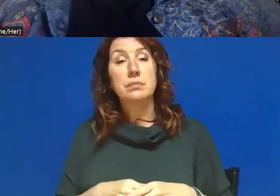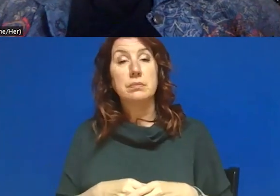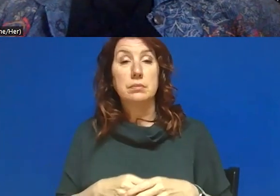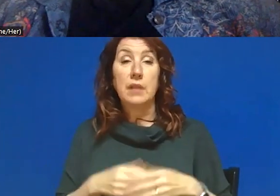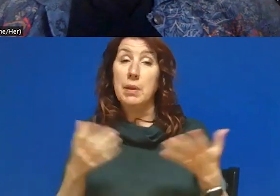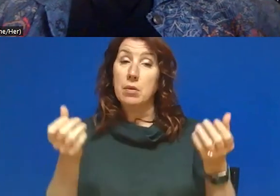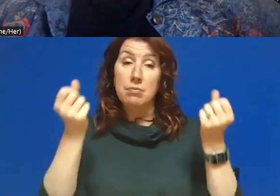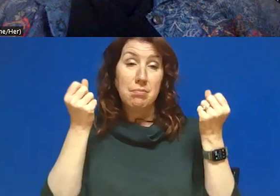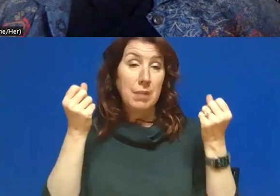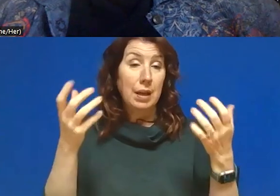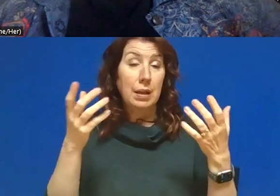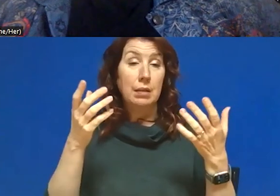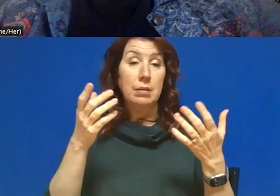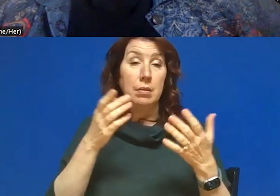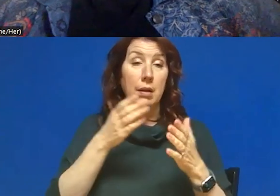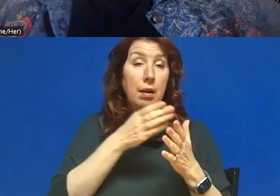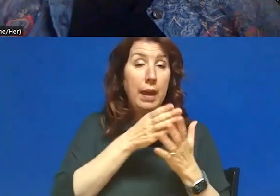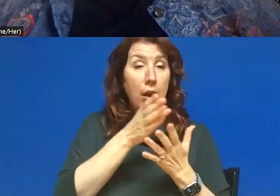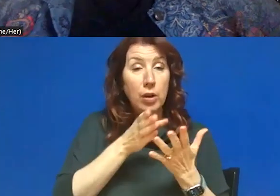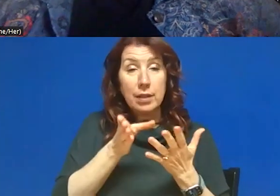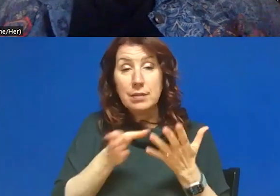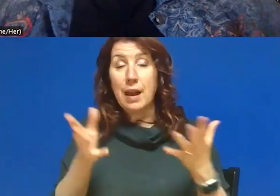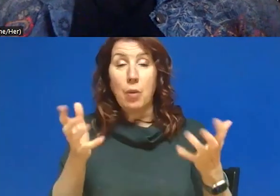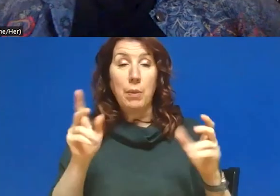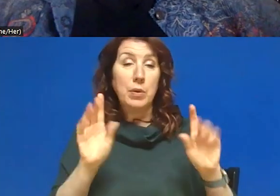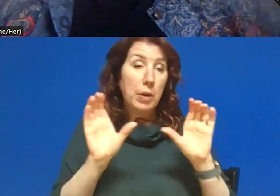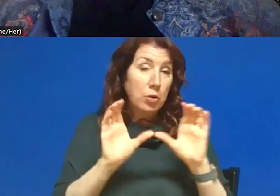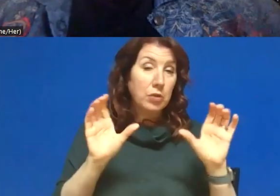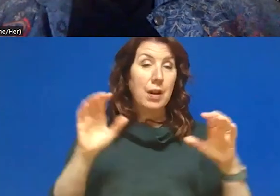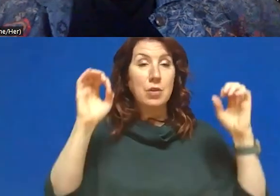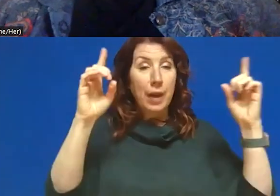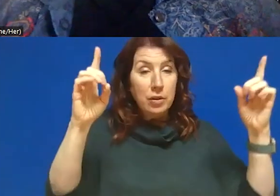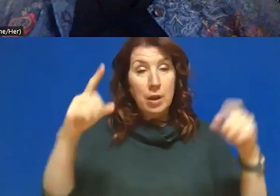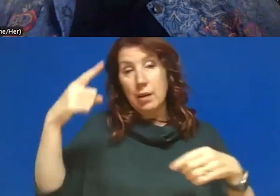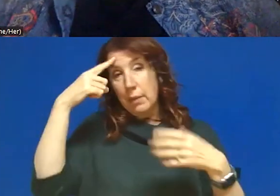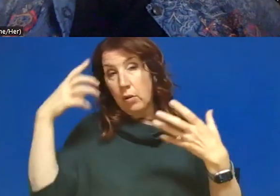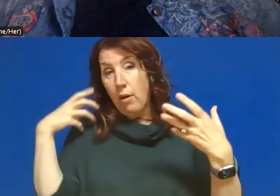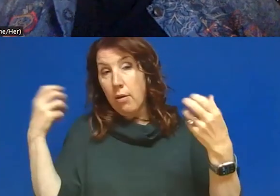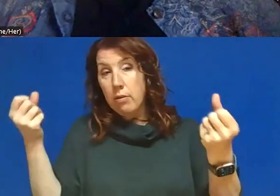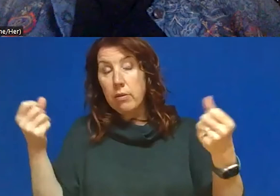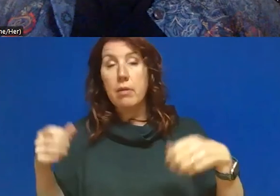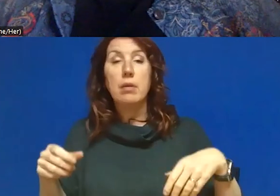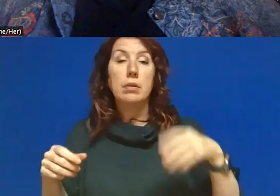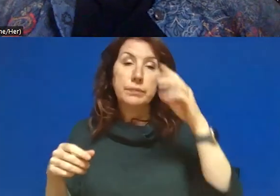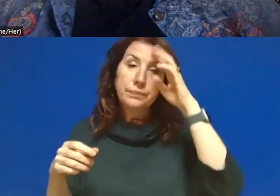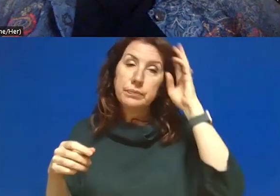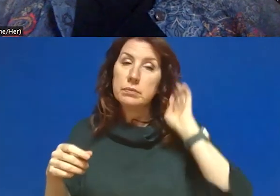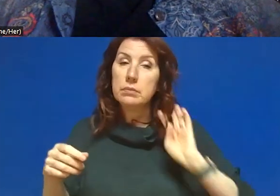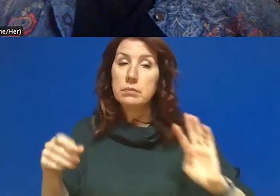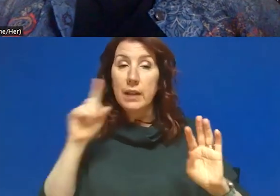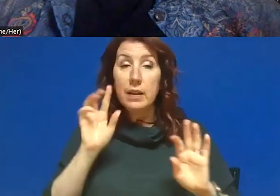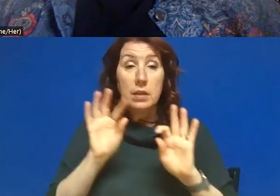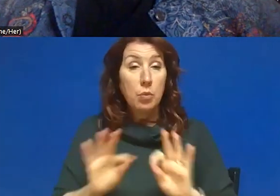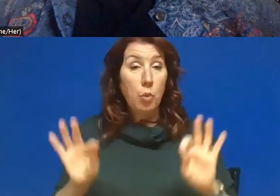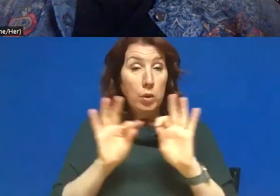many areas in which I want people to be credentialed in disability. Education is one, mental health is one. And I really do think it is important that